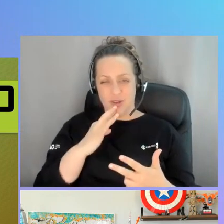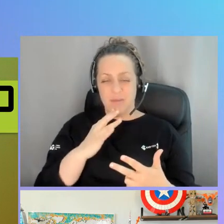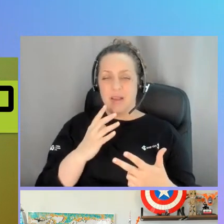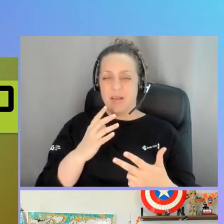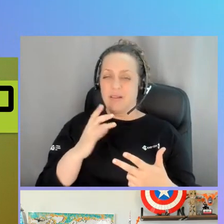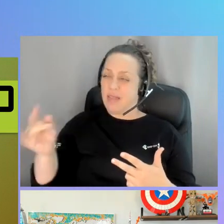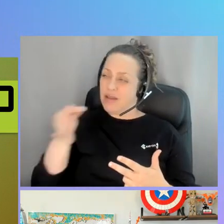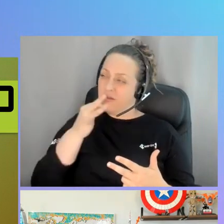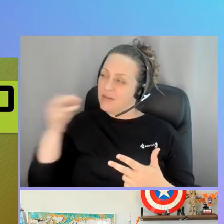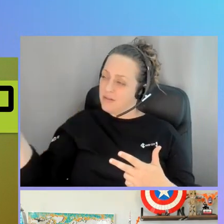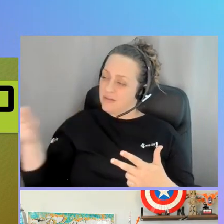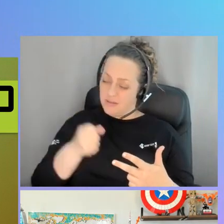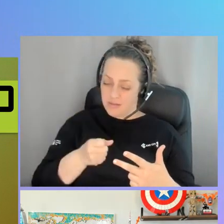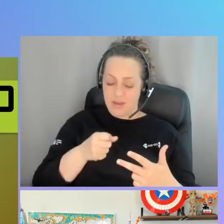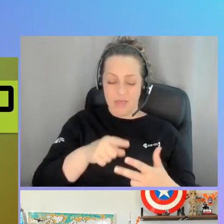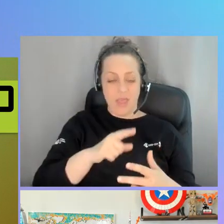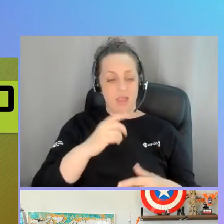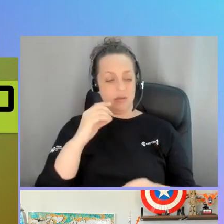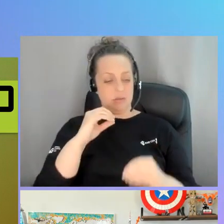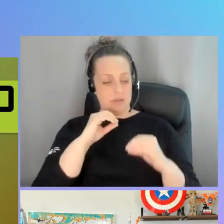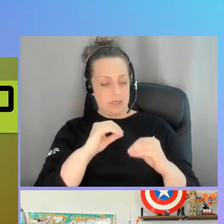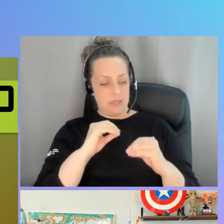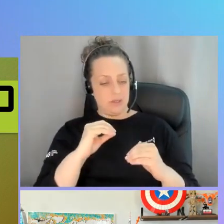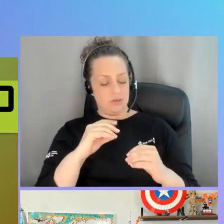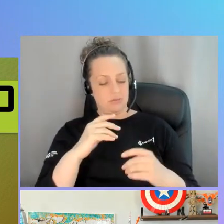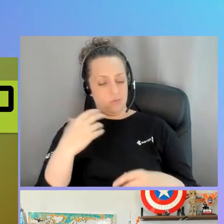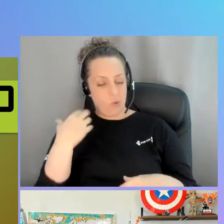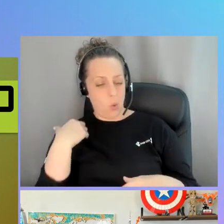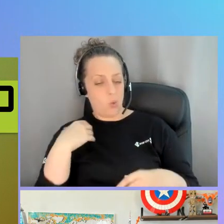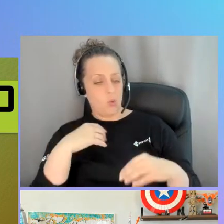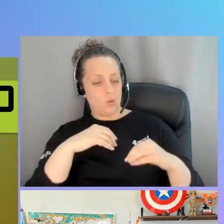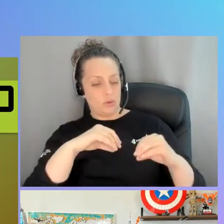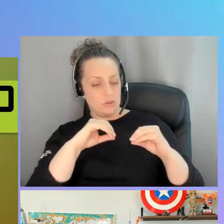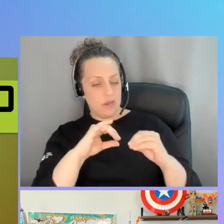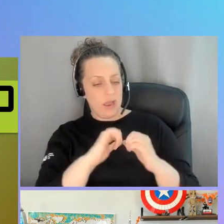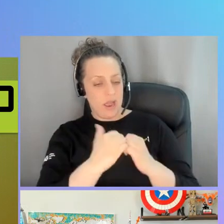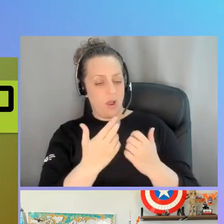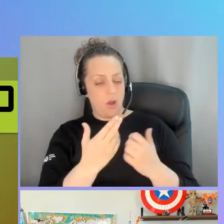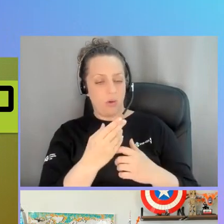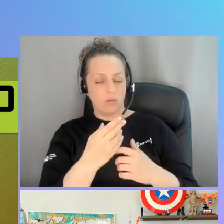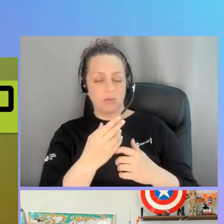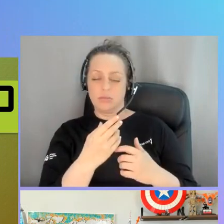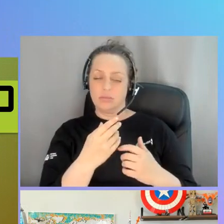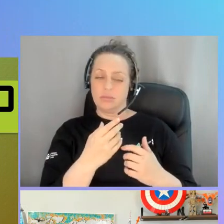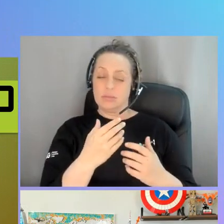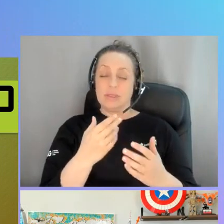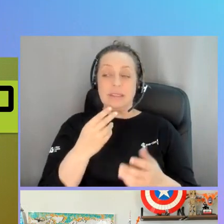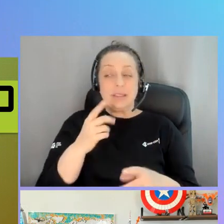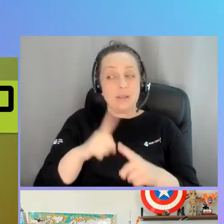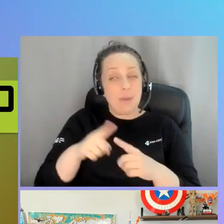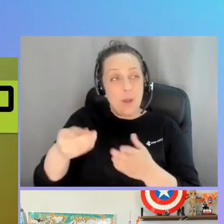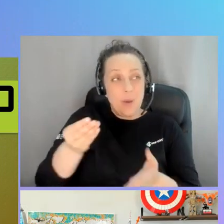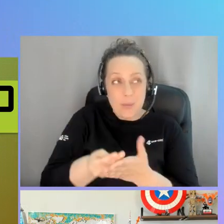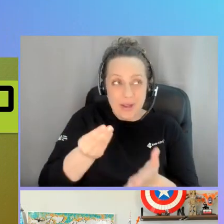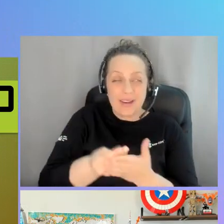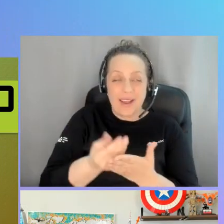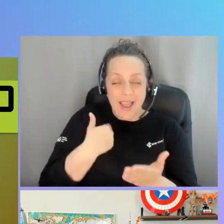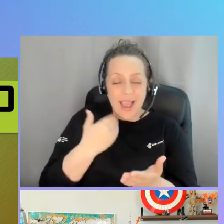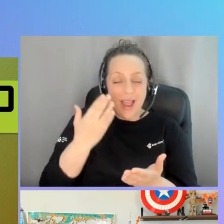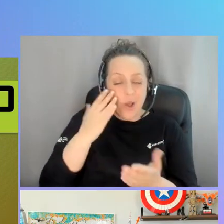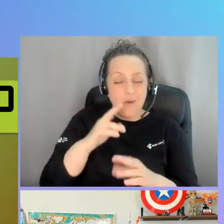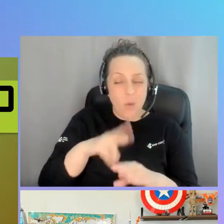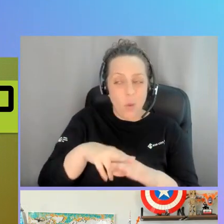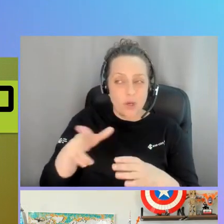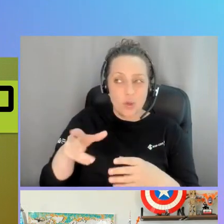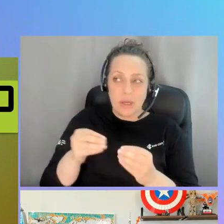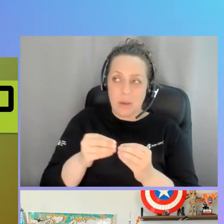have coaches to help your people through those things. And depending on how big your wallets and budget is, of course, you can get